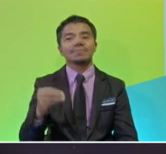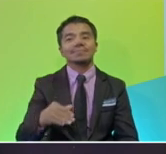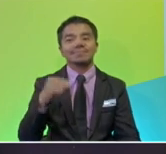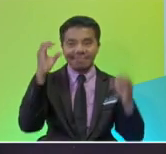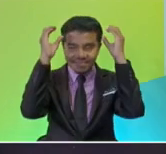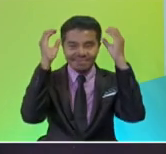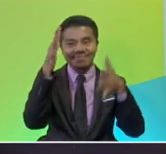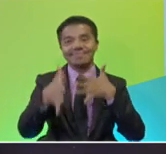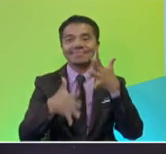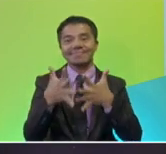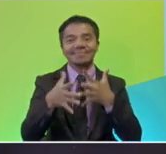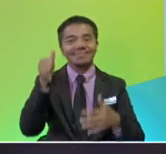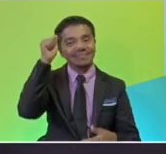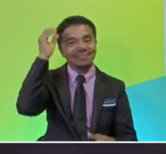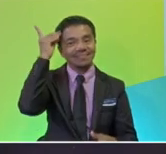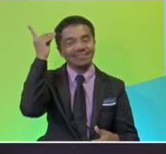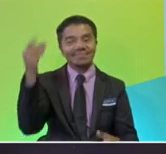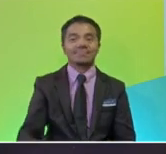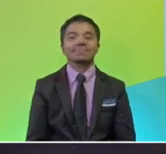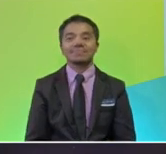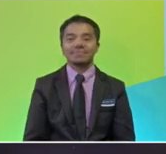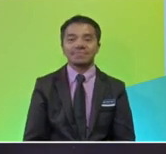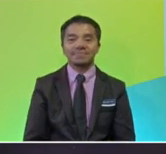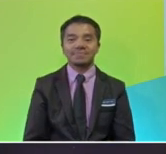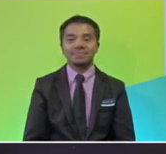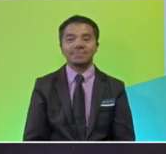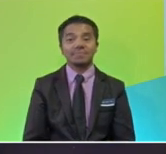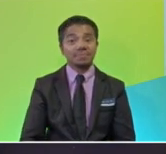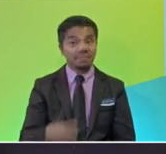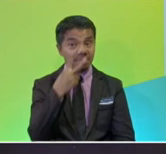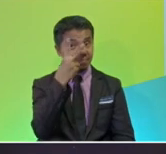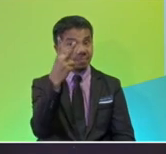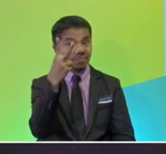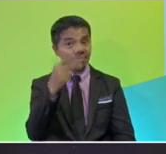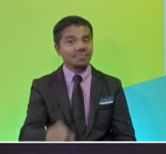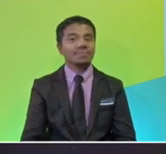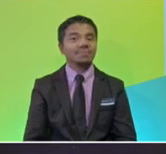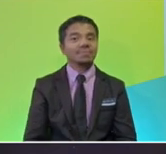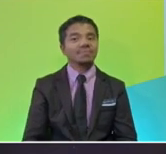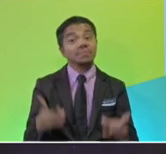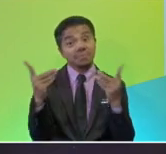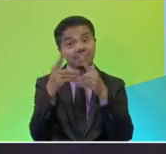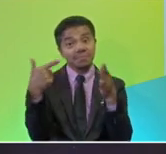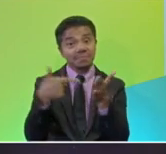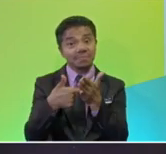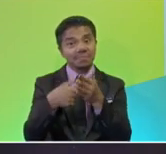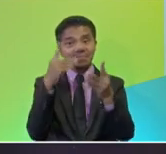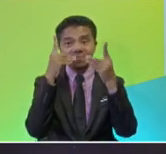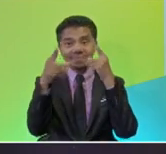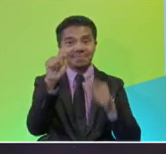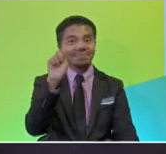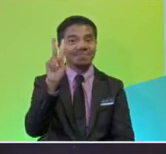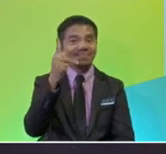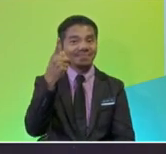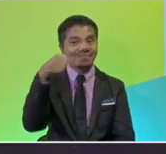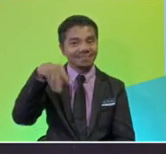our sign language interpreter for today's class. And for everyone watching, don't go anywhere. We'll see you again only on EduwebTV KPM.